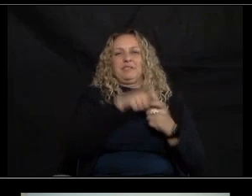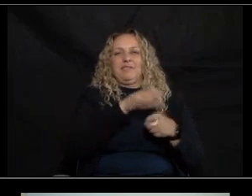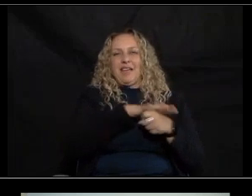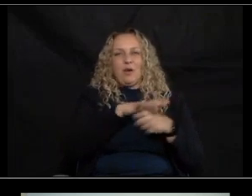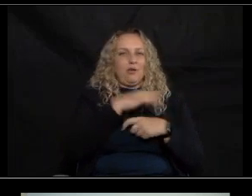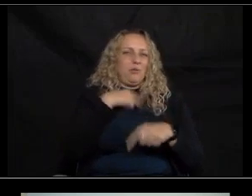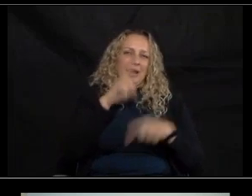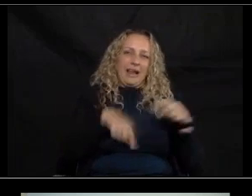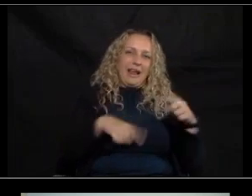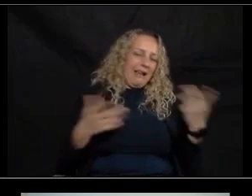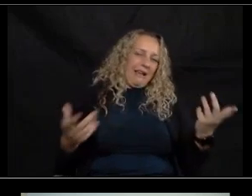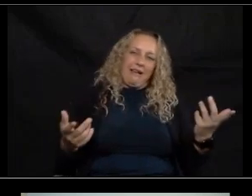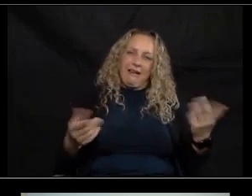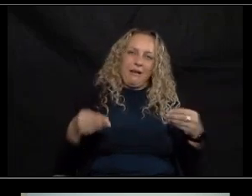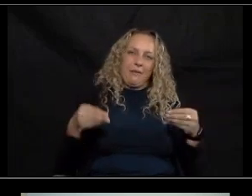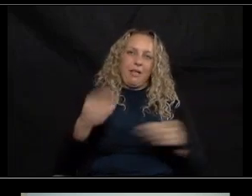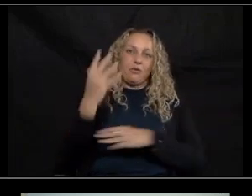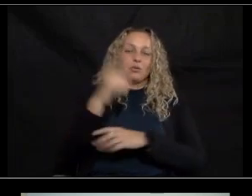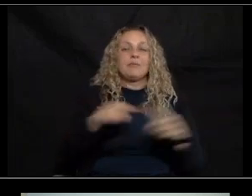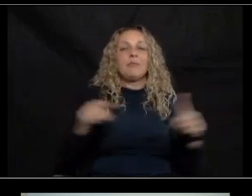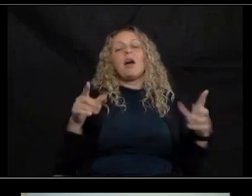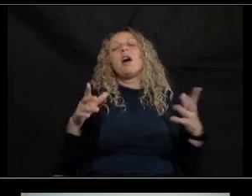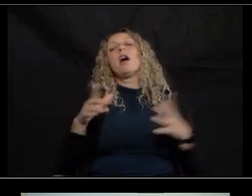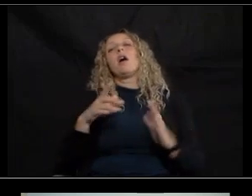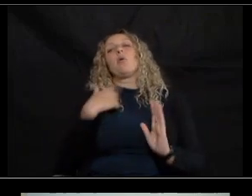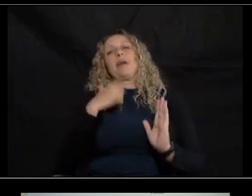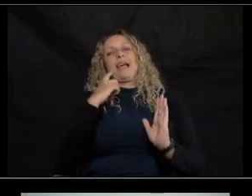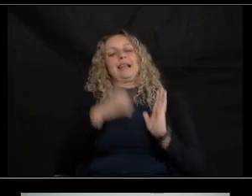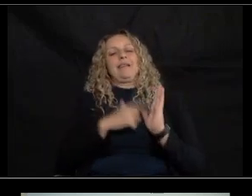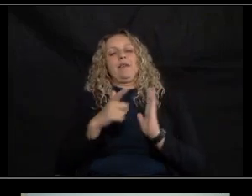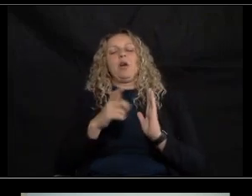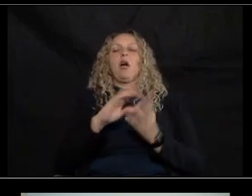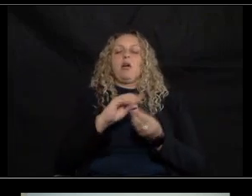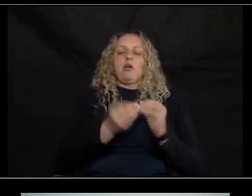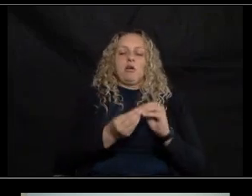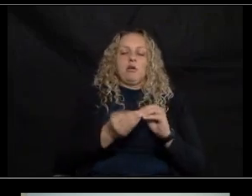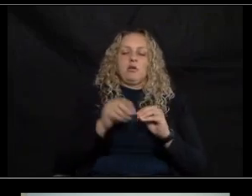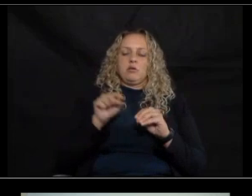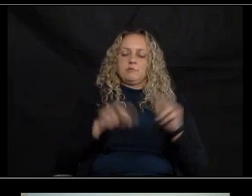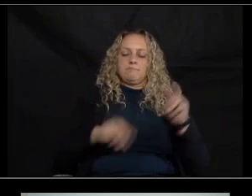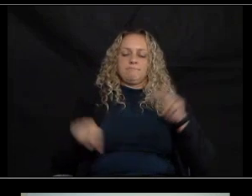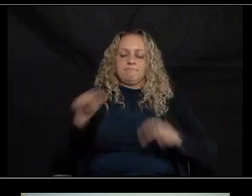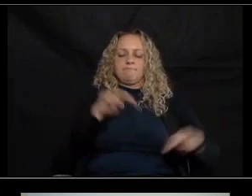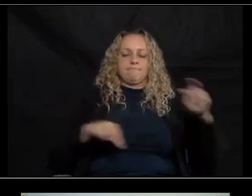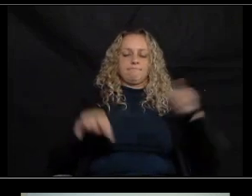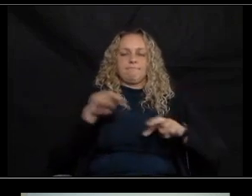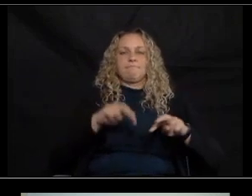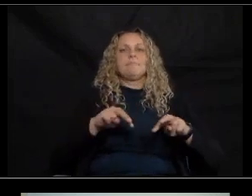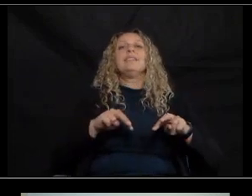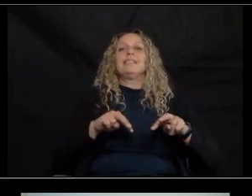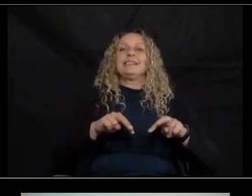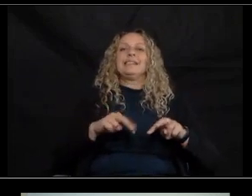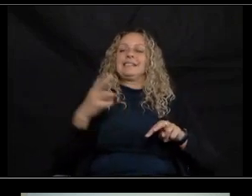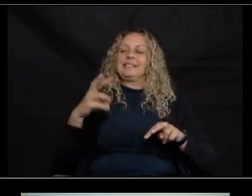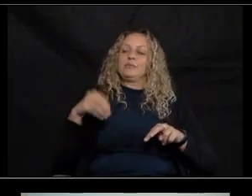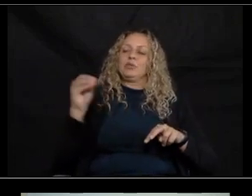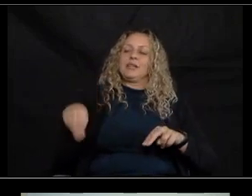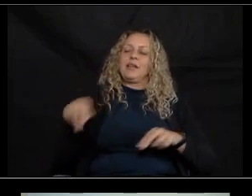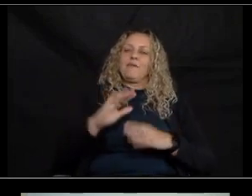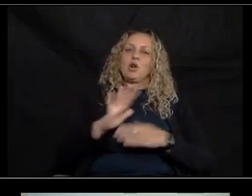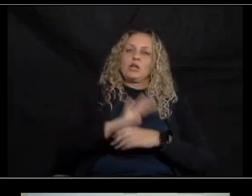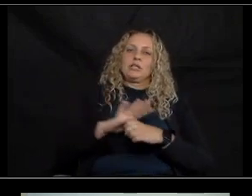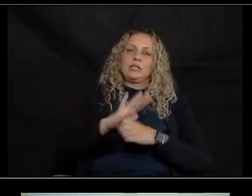and other uses. So it was identified or quantified from that assessment that while 16% of our city